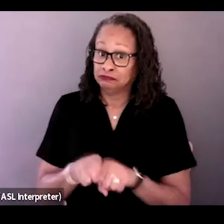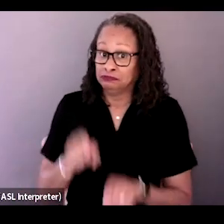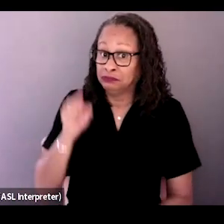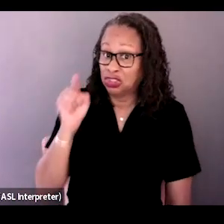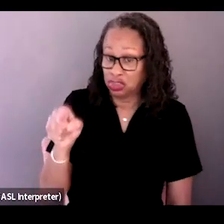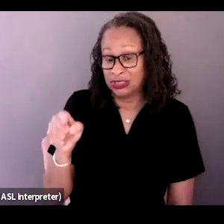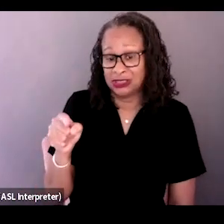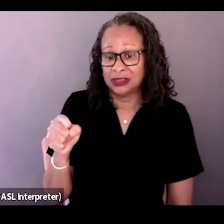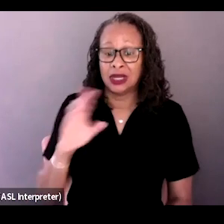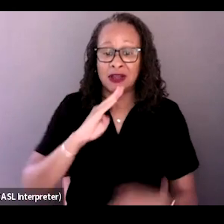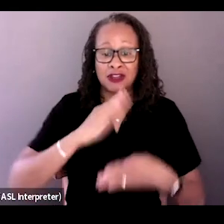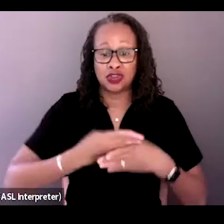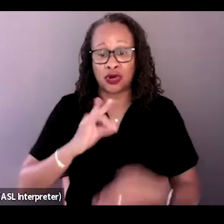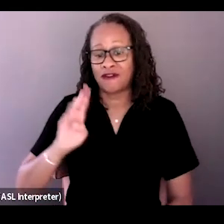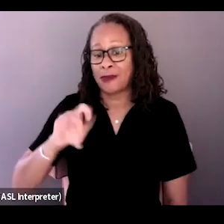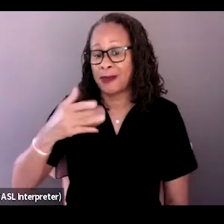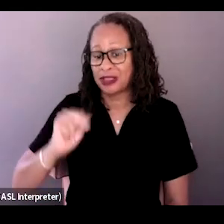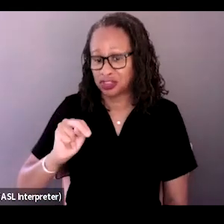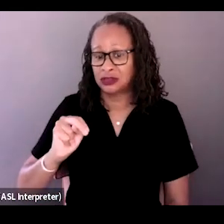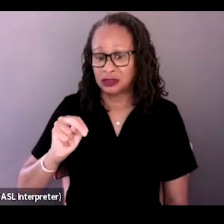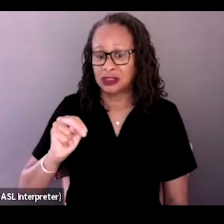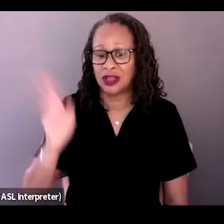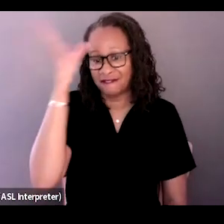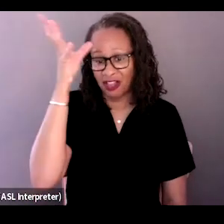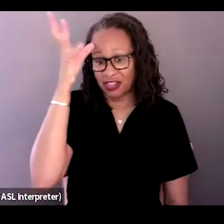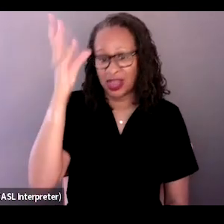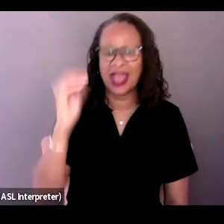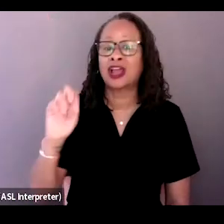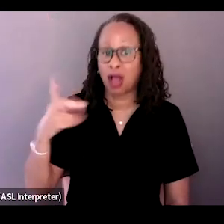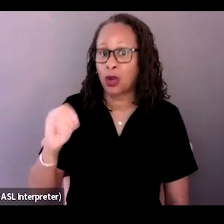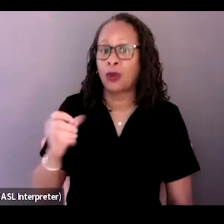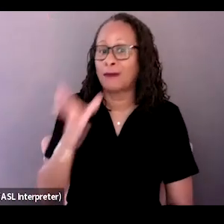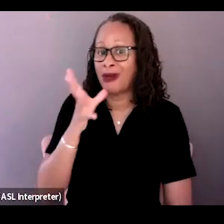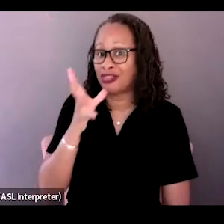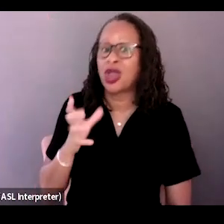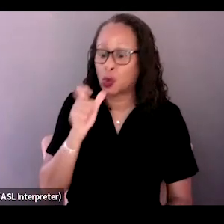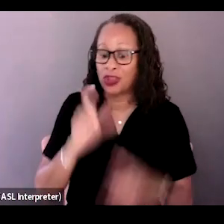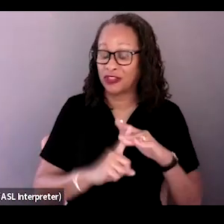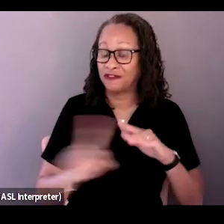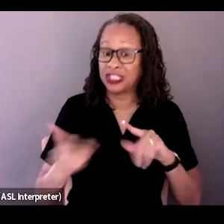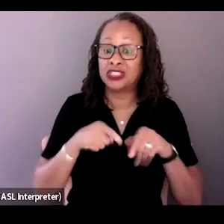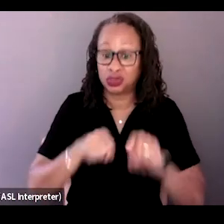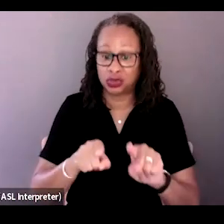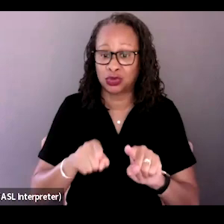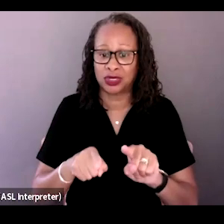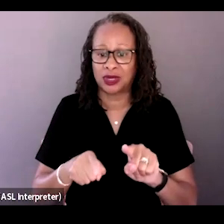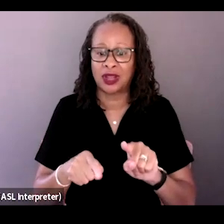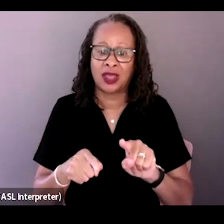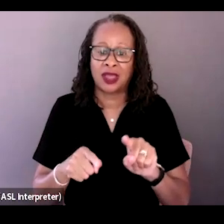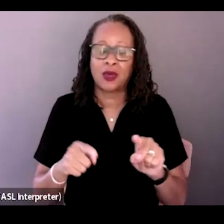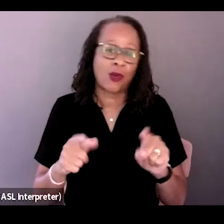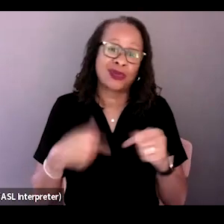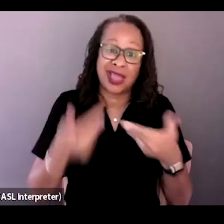she's the daughter of a Belgian father and a Congolese mother, and who had to flee during sort of the ensuing of what was going